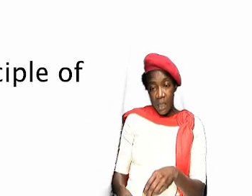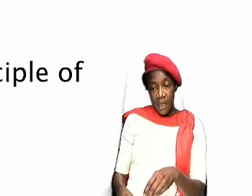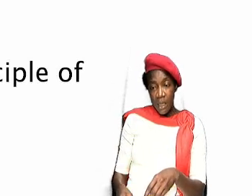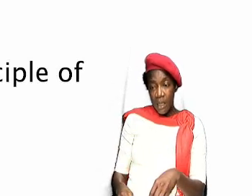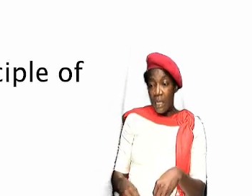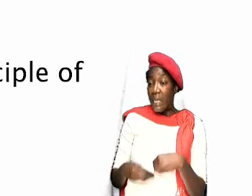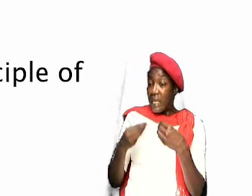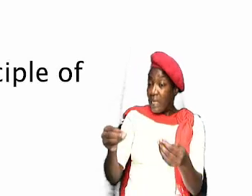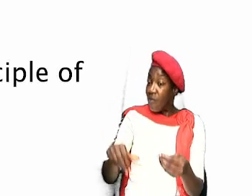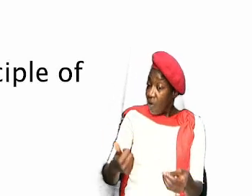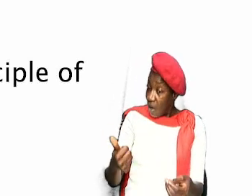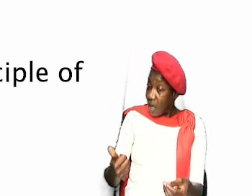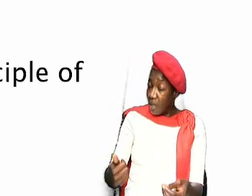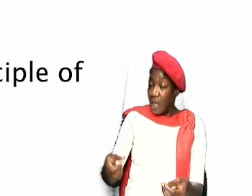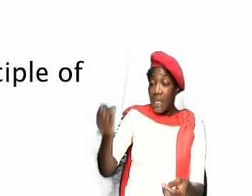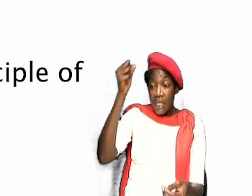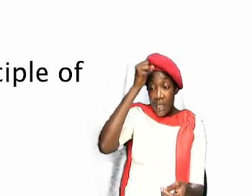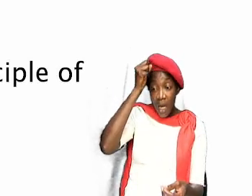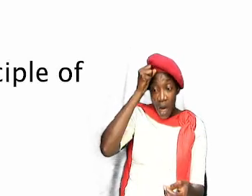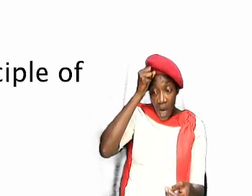the Gibeonites.